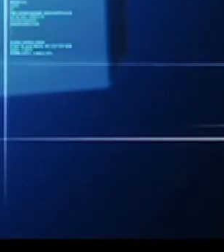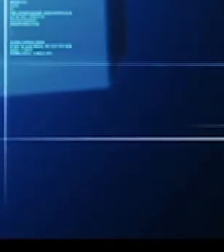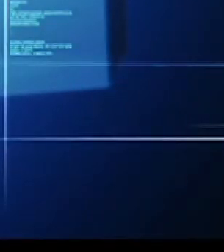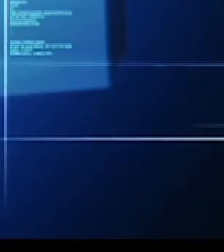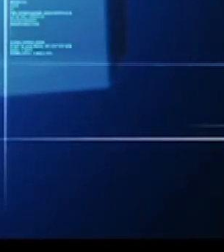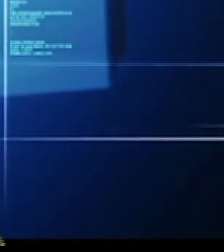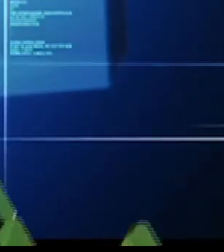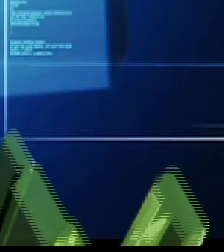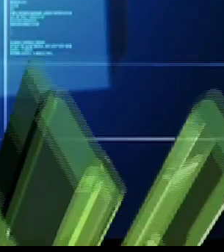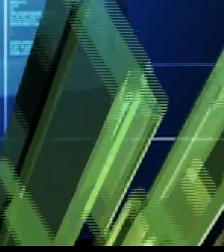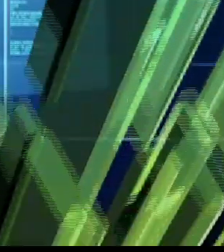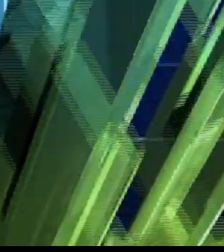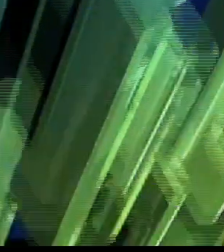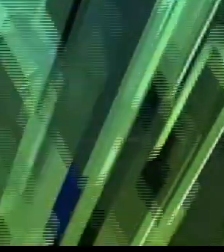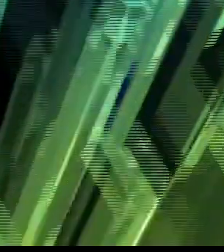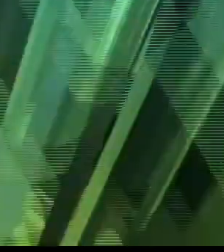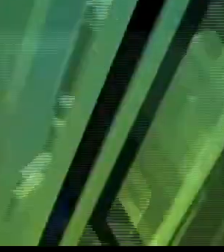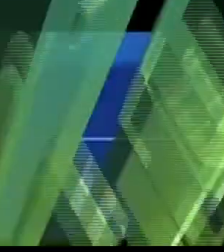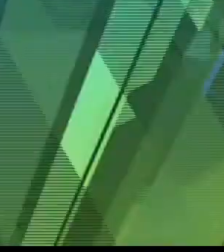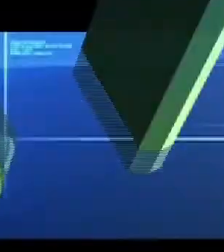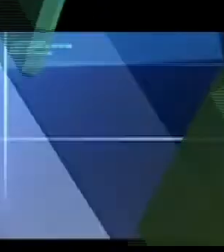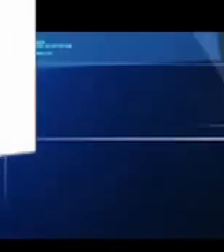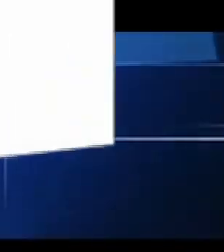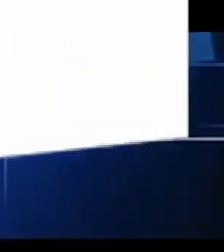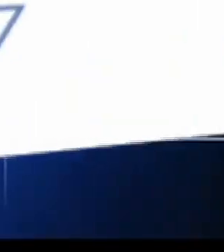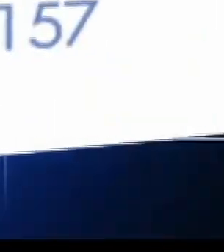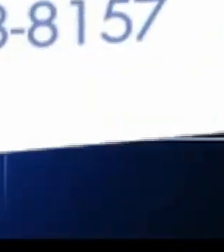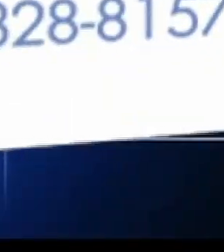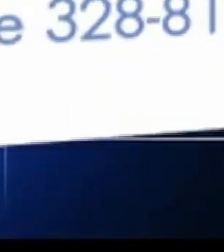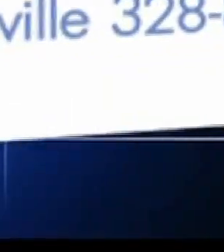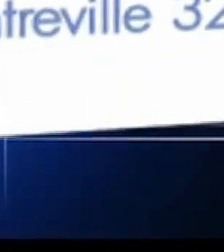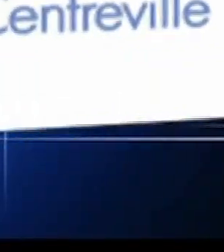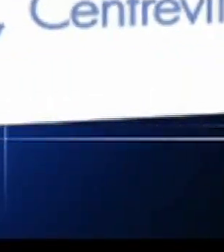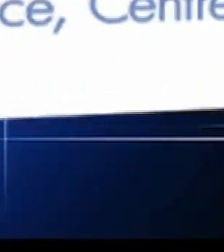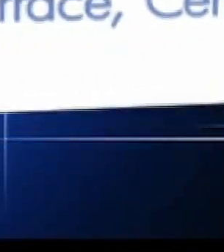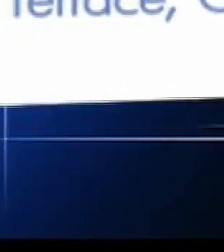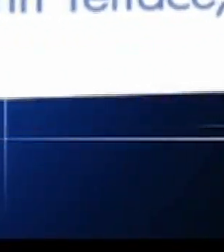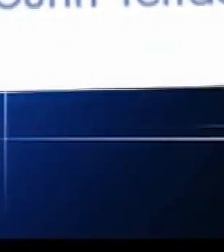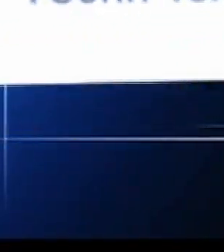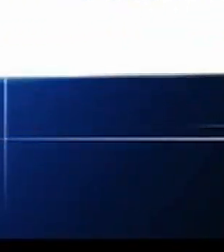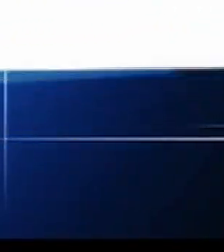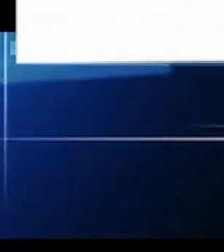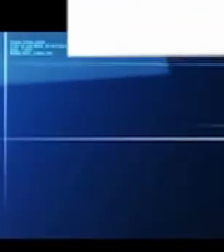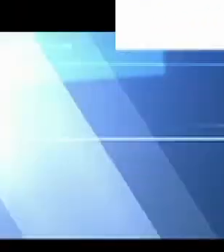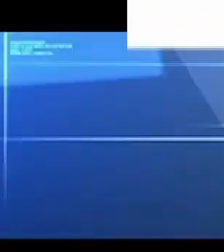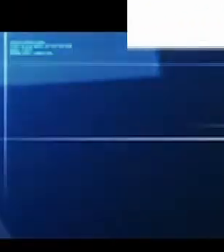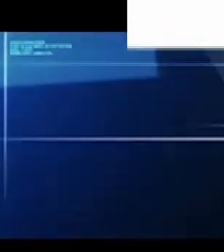This is ZNS Total Sports, brought to you by Fourth Terrace Diagnostic Center.